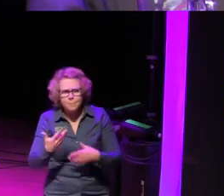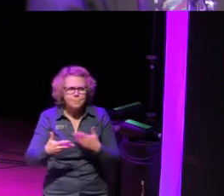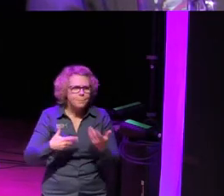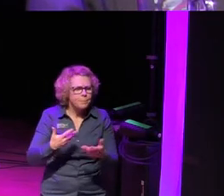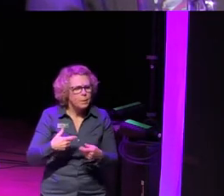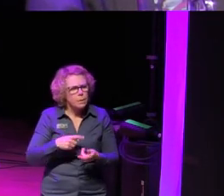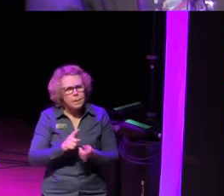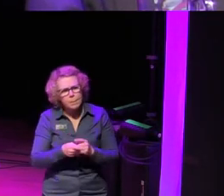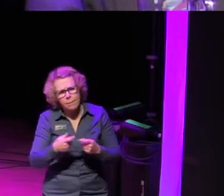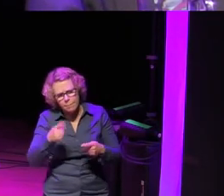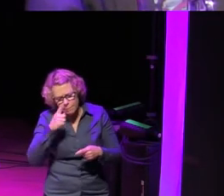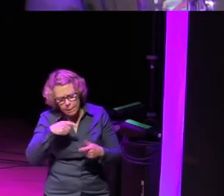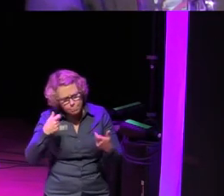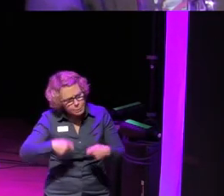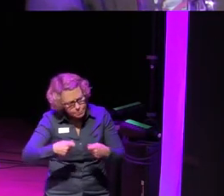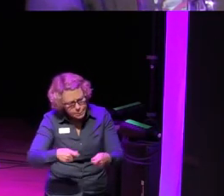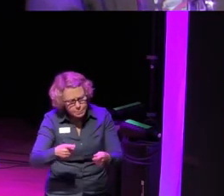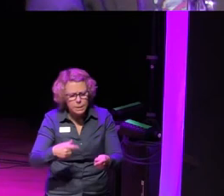would not make it,